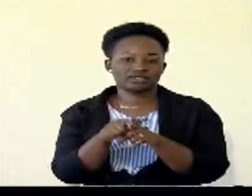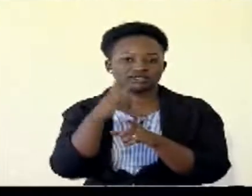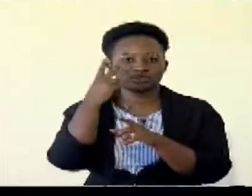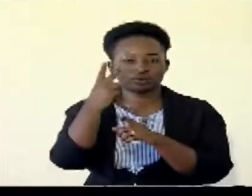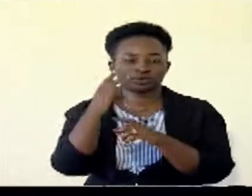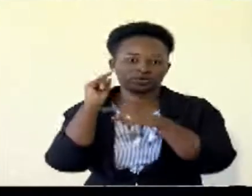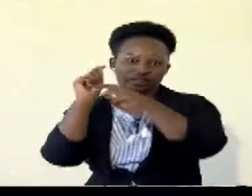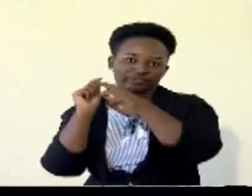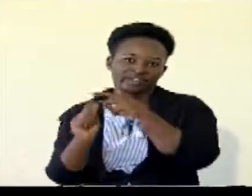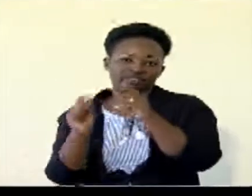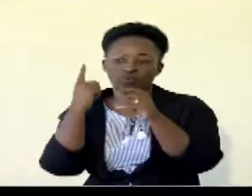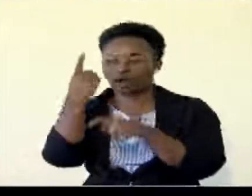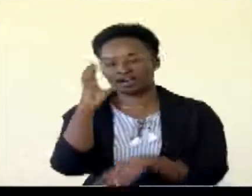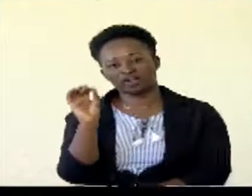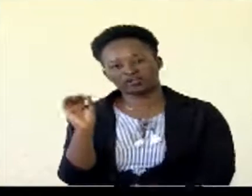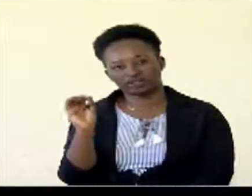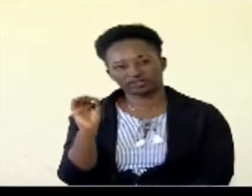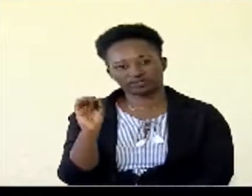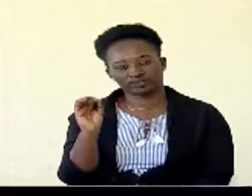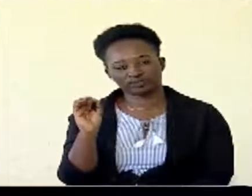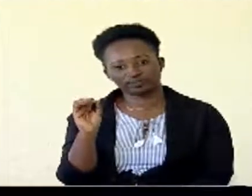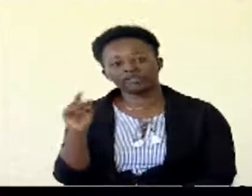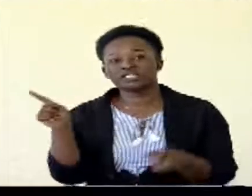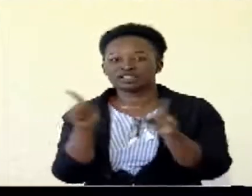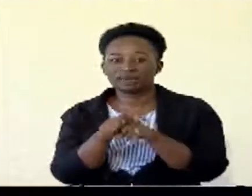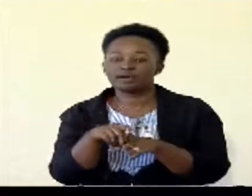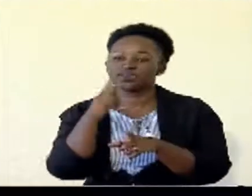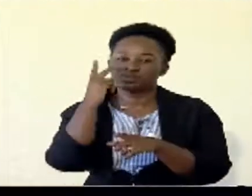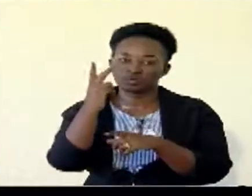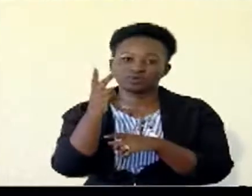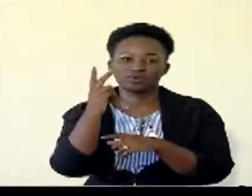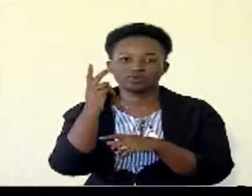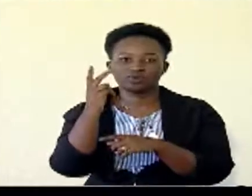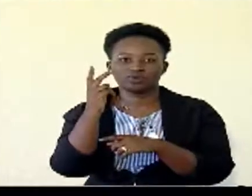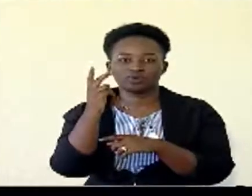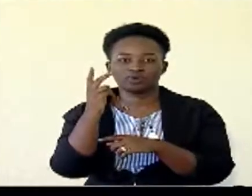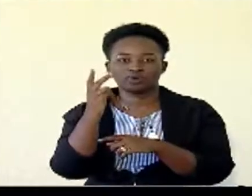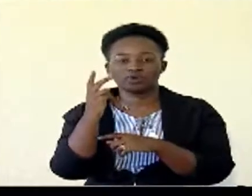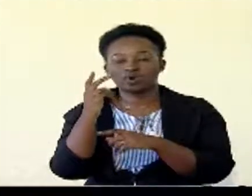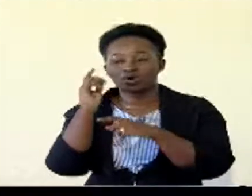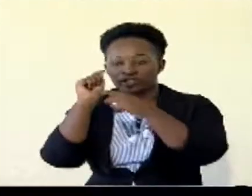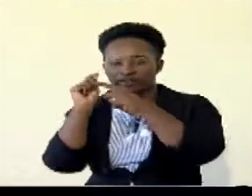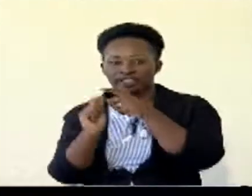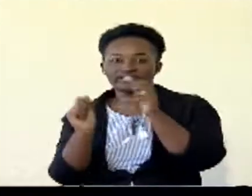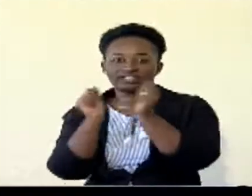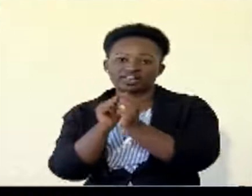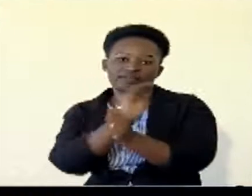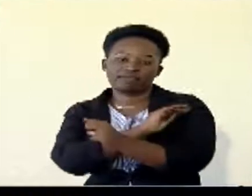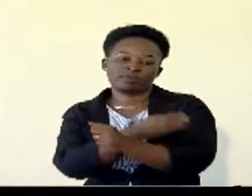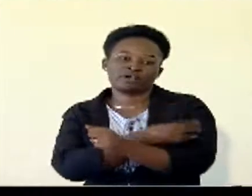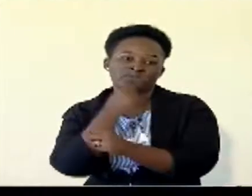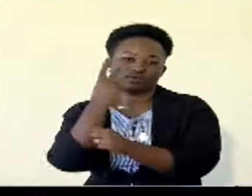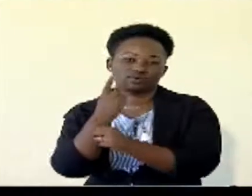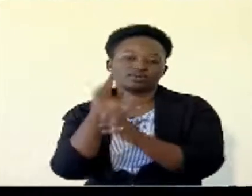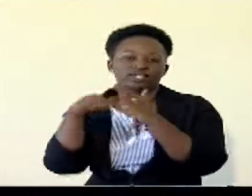then divide it by 100, which is the same as 2 out of 10 to power 2. Now in mathematics, this